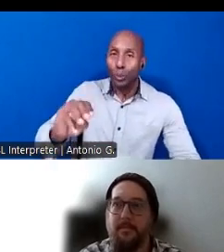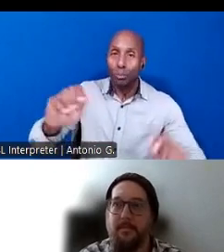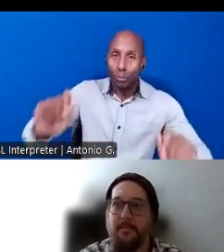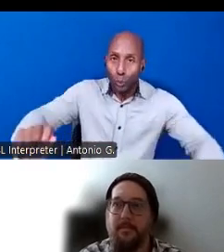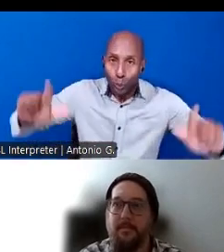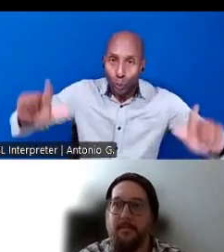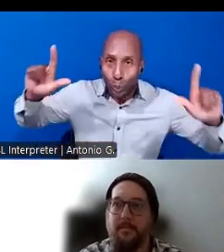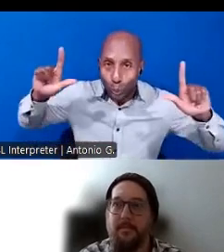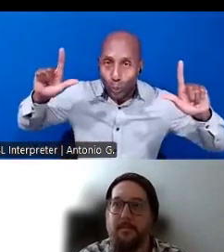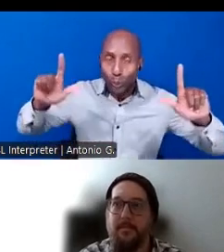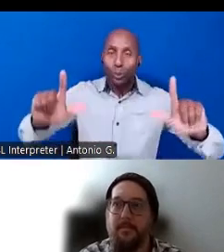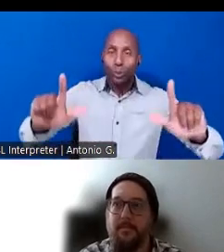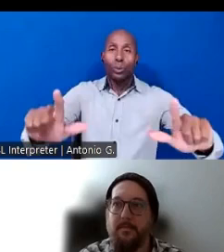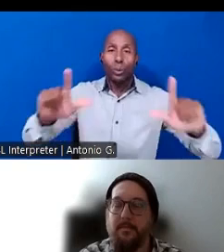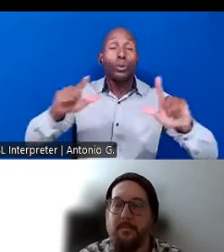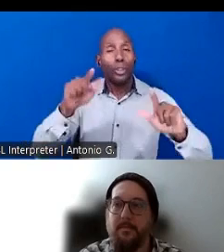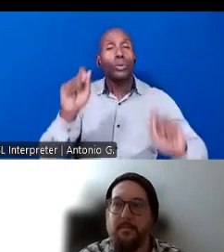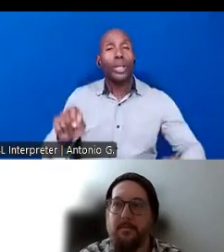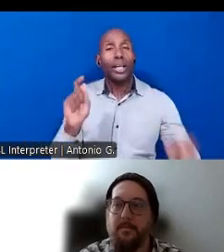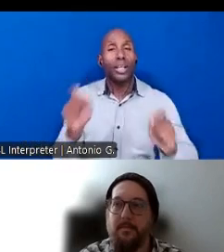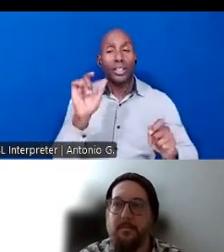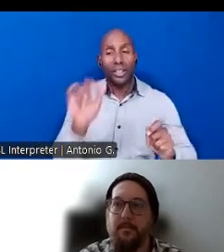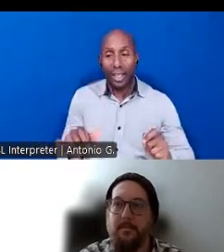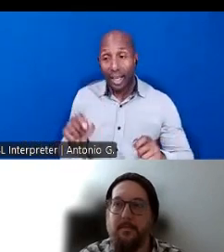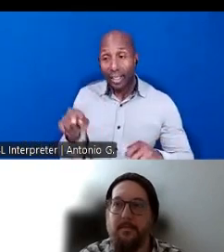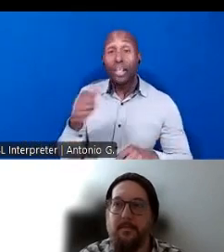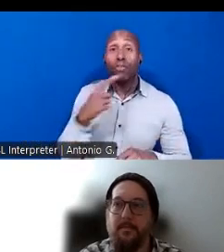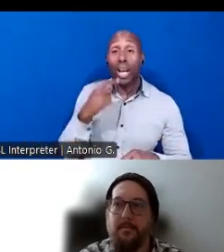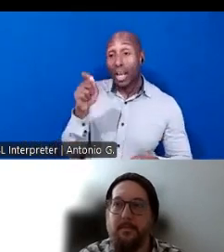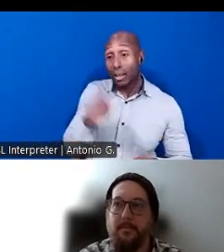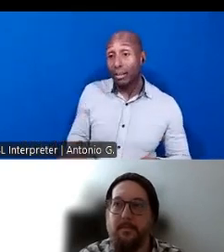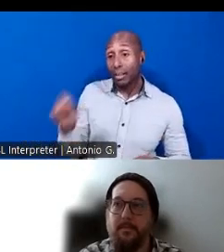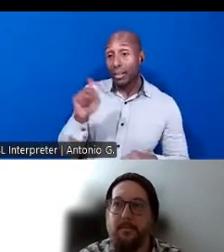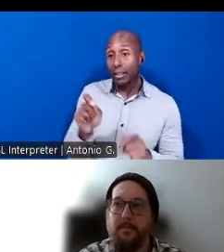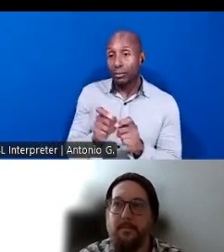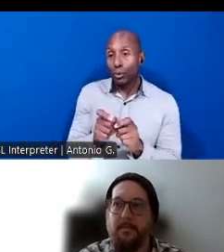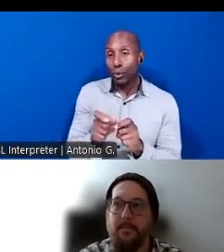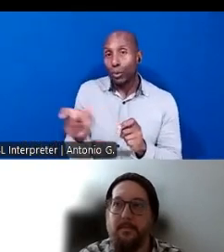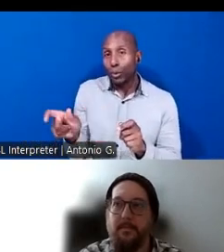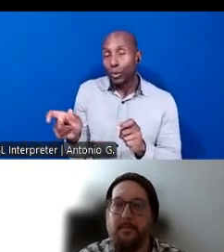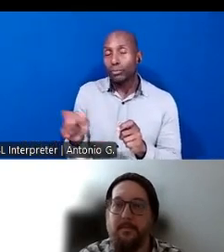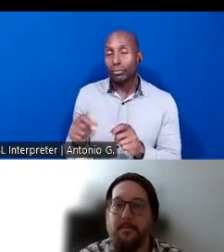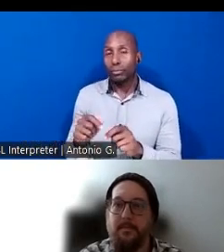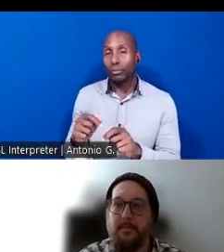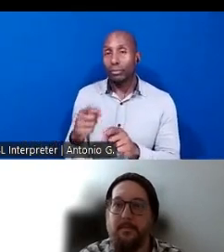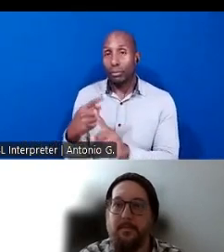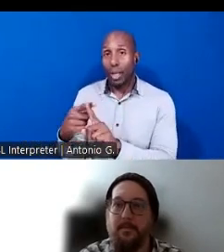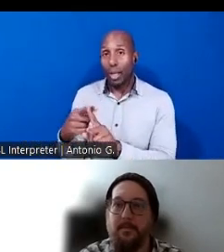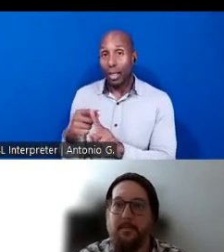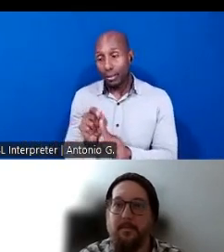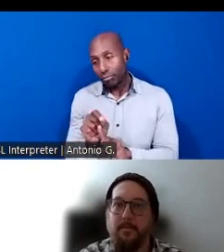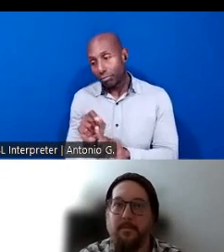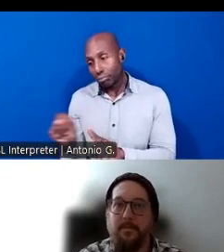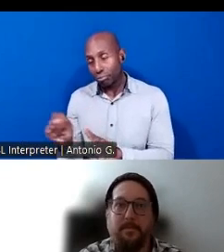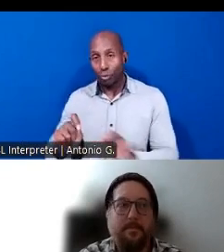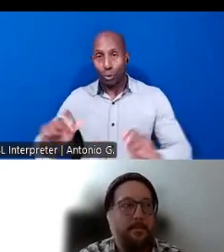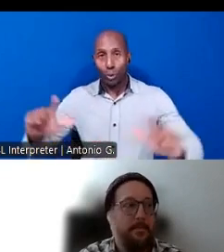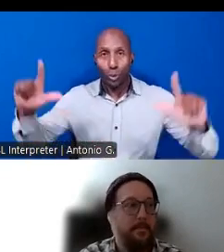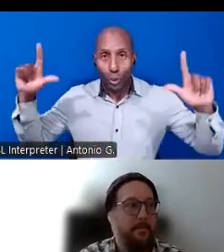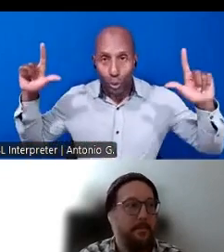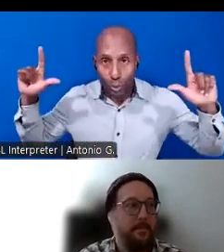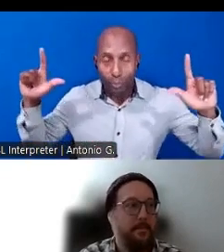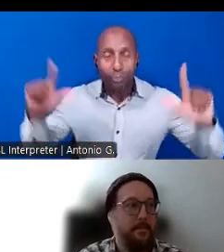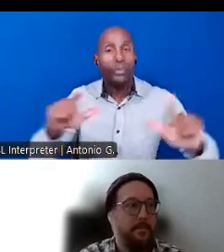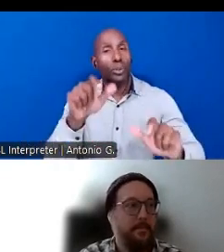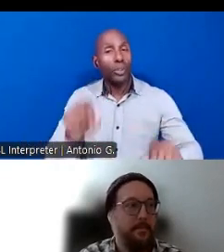so that you can see the entire calculator. And so we begin with step 1. And step 1